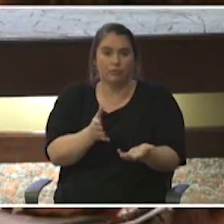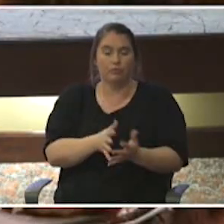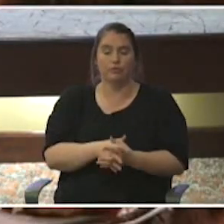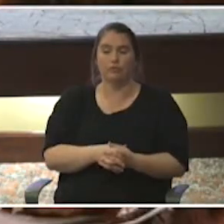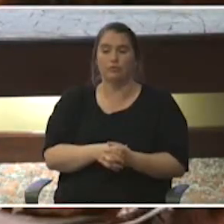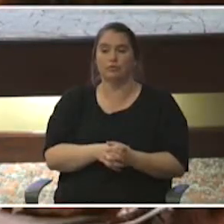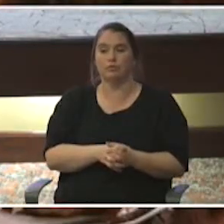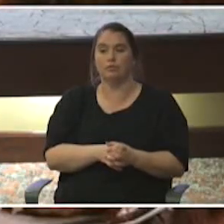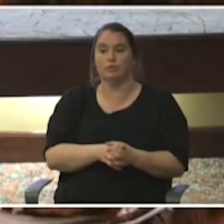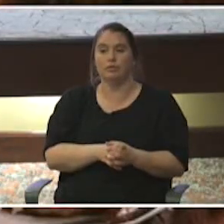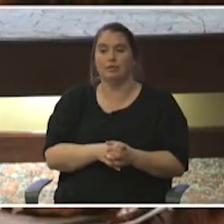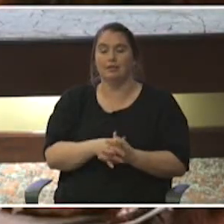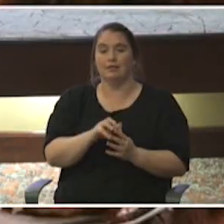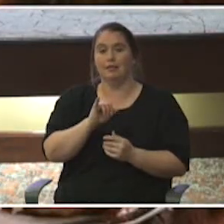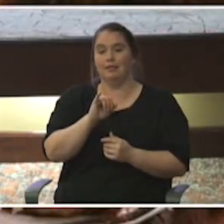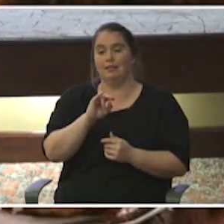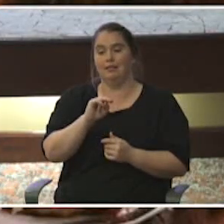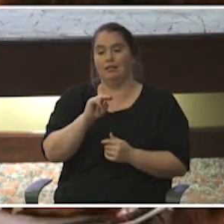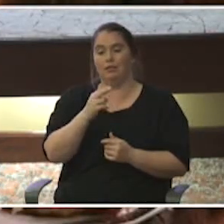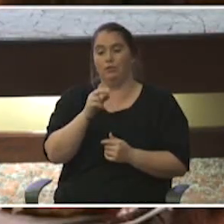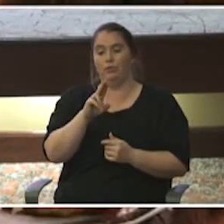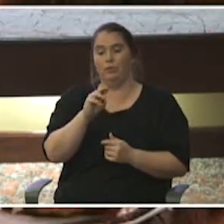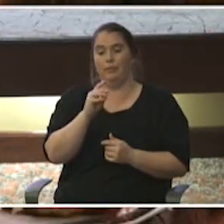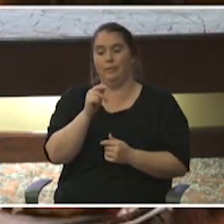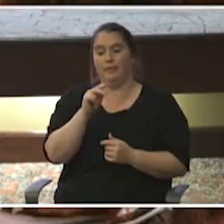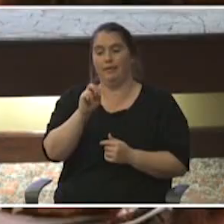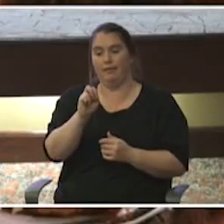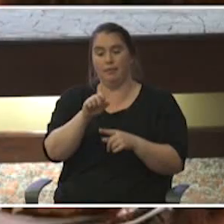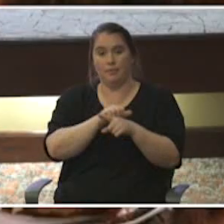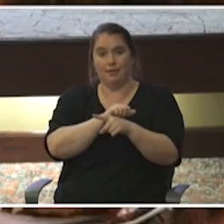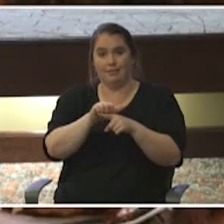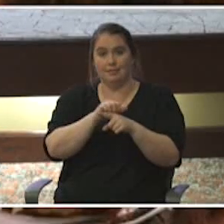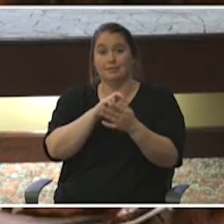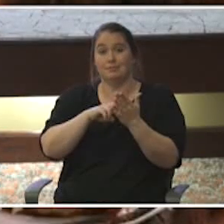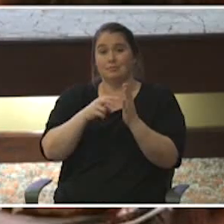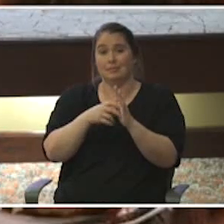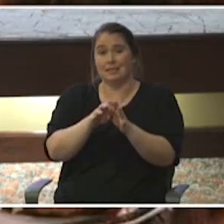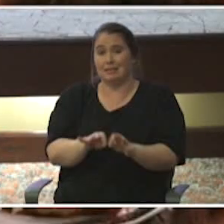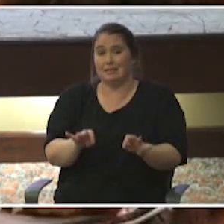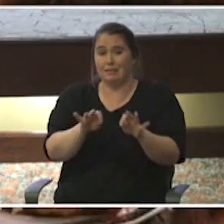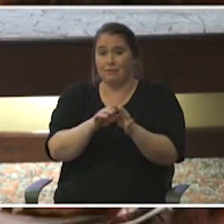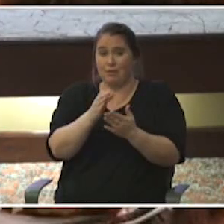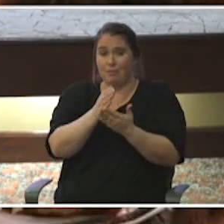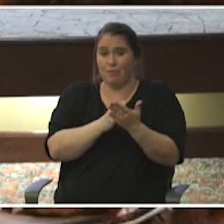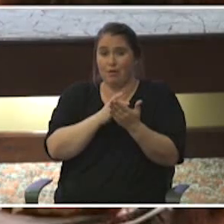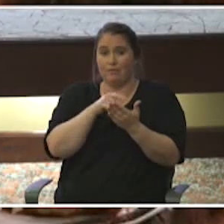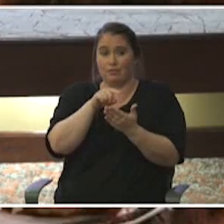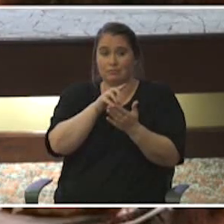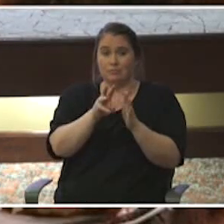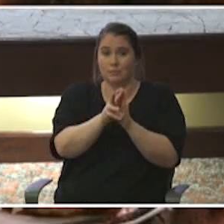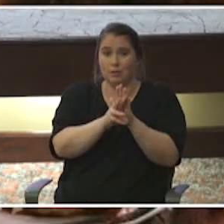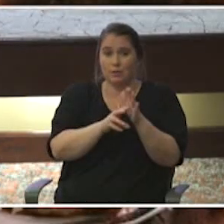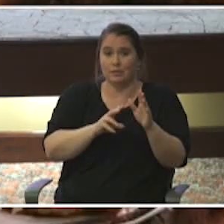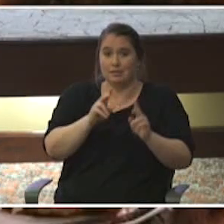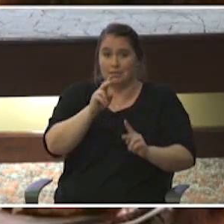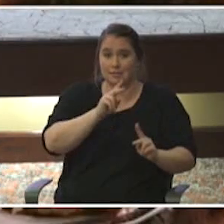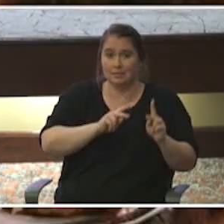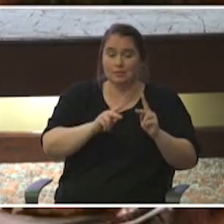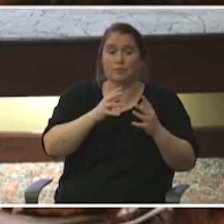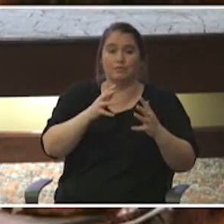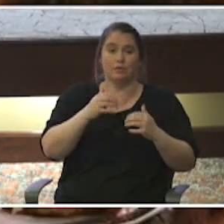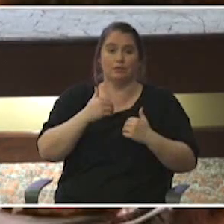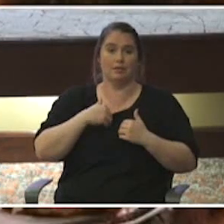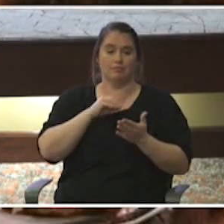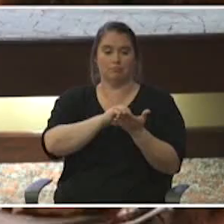Inhumane practices, I think this was an area of concern for a significant portion of Waco citizens. There's documented